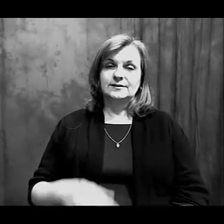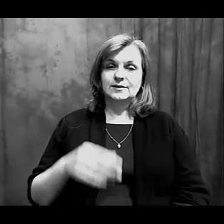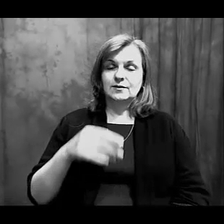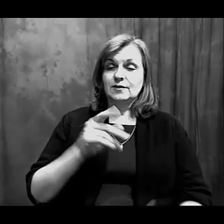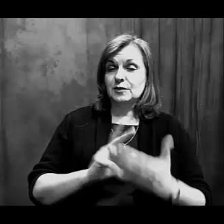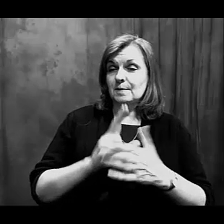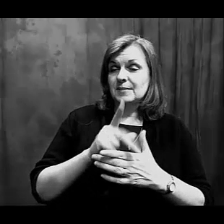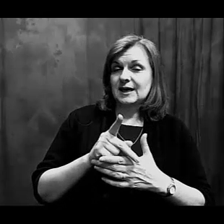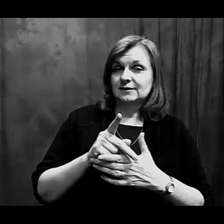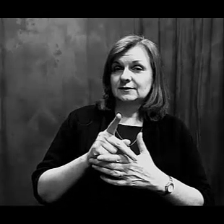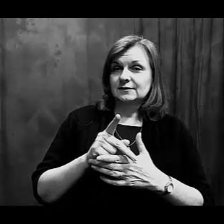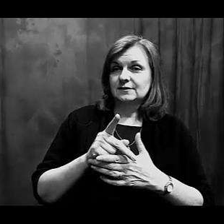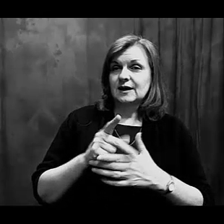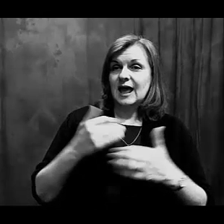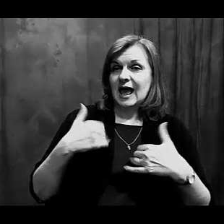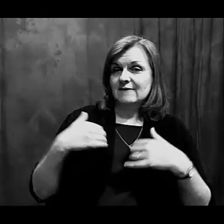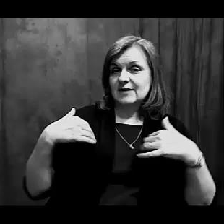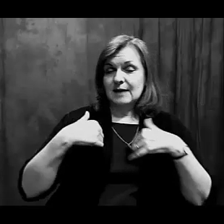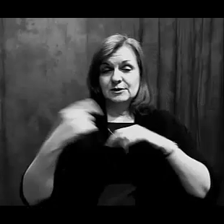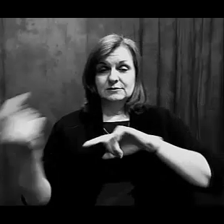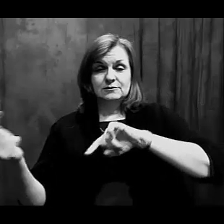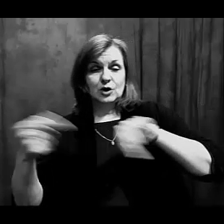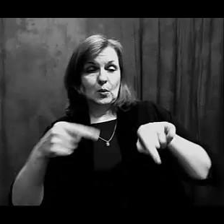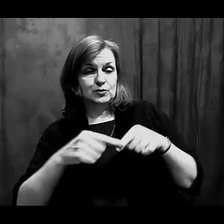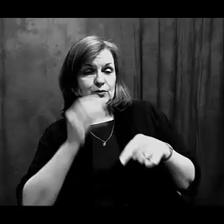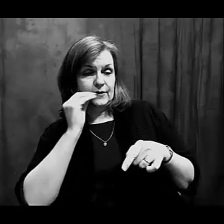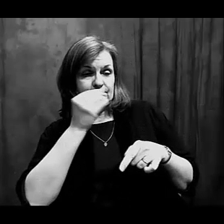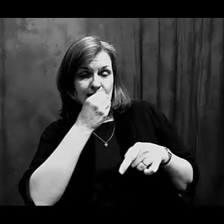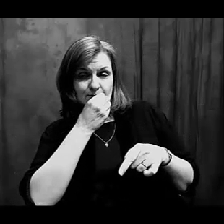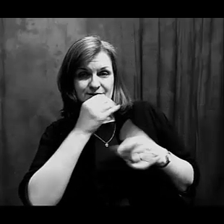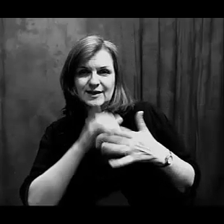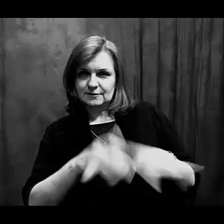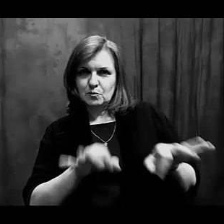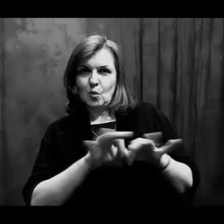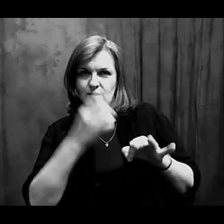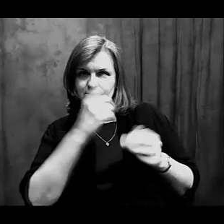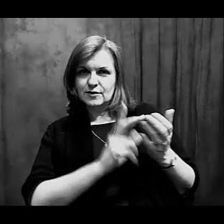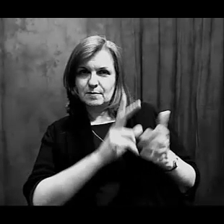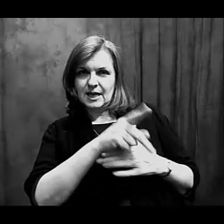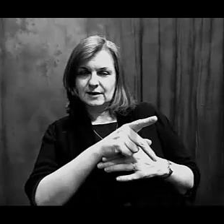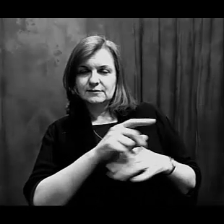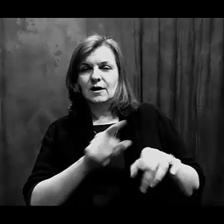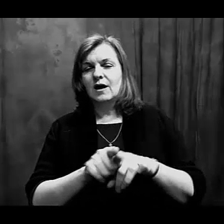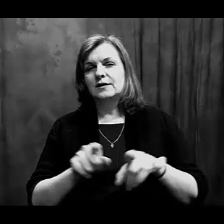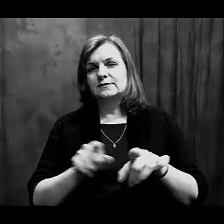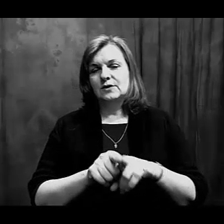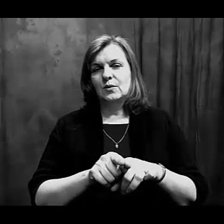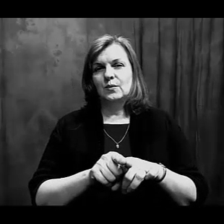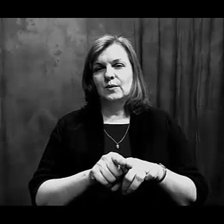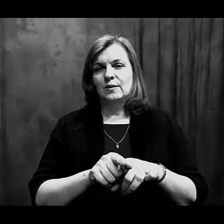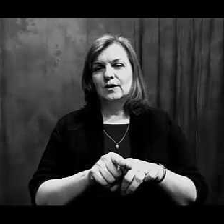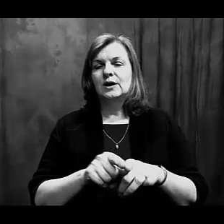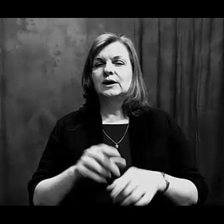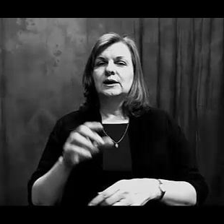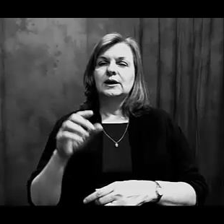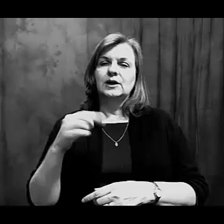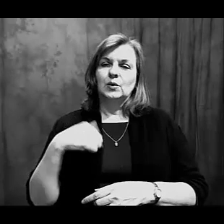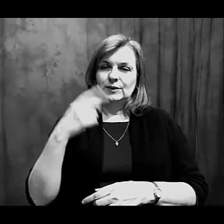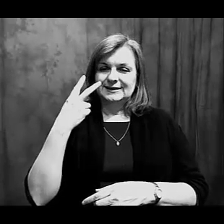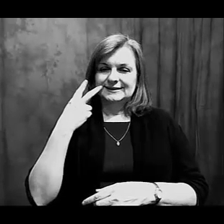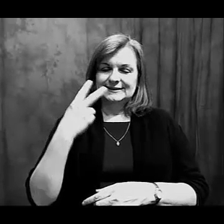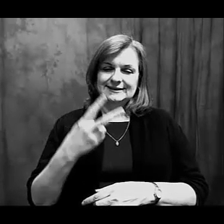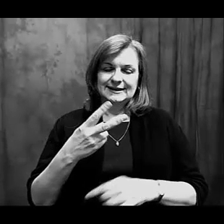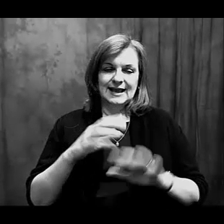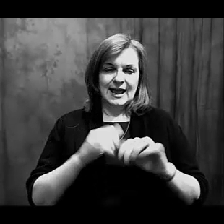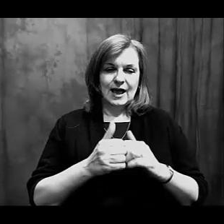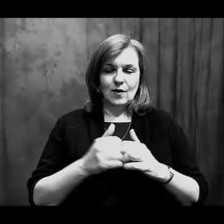Okay, so attracting pollinators to the flowers, very important step for the plants, but then also we'll look at